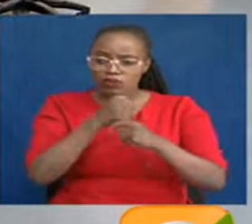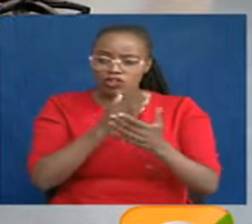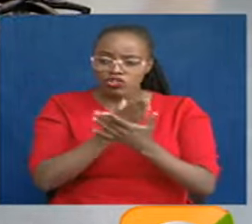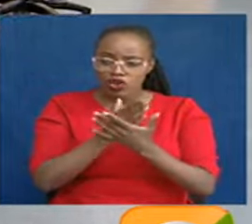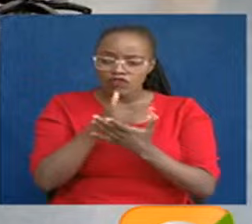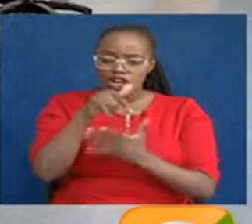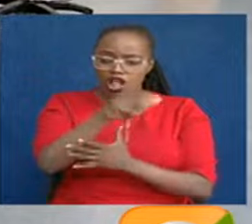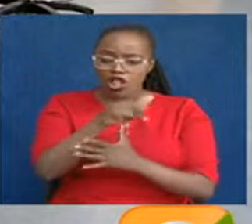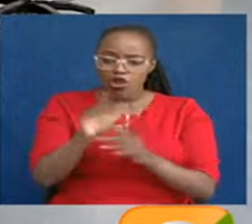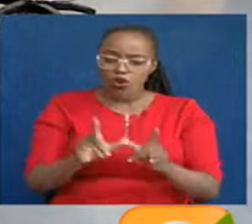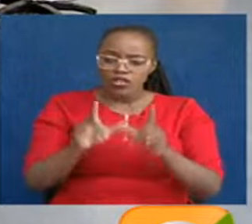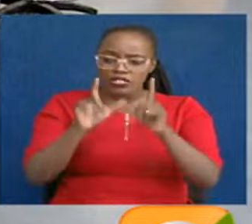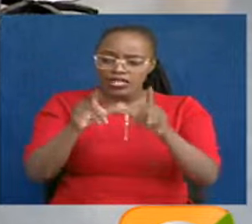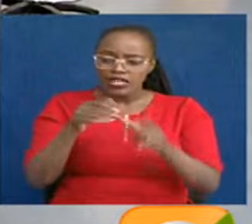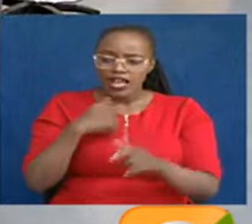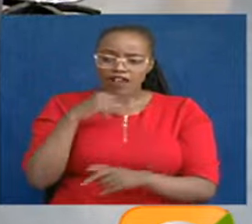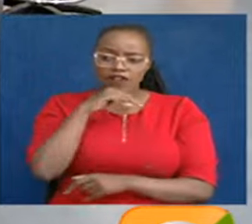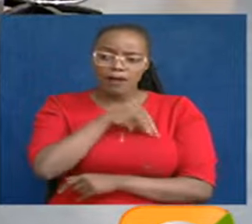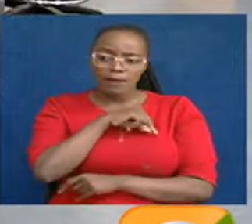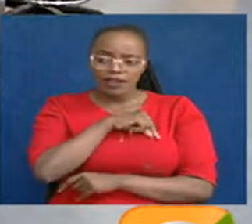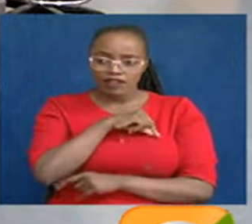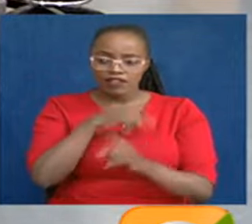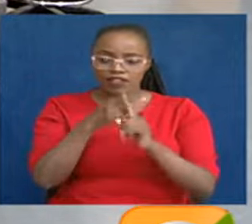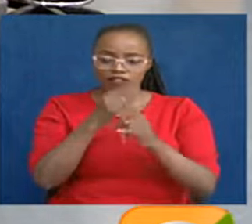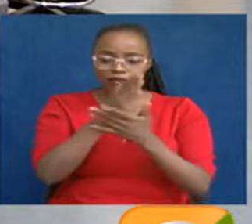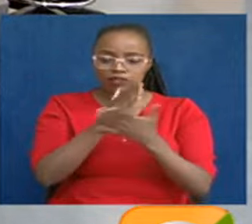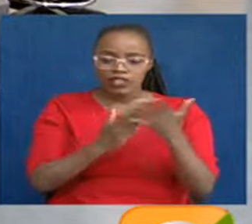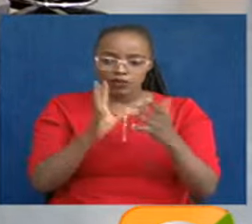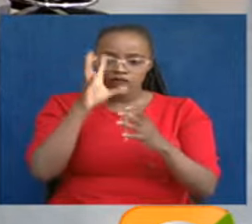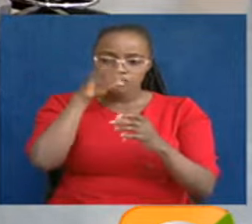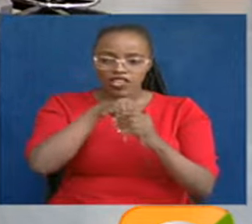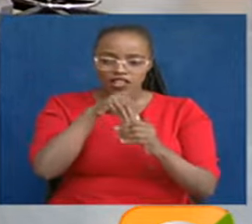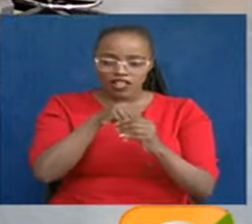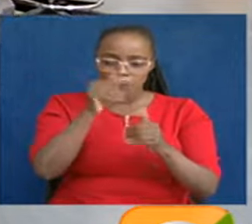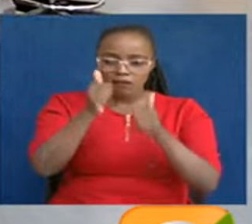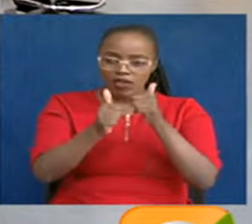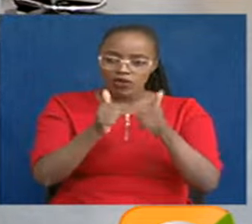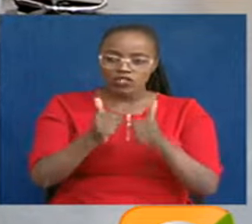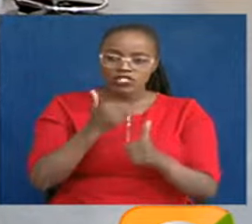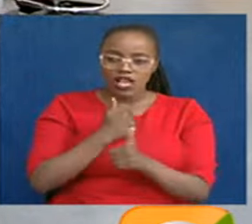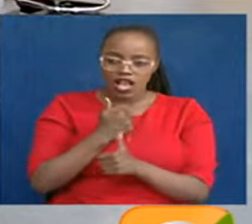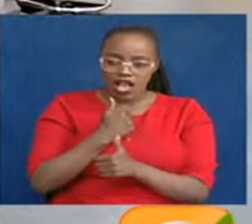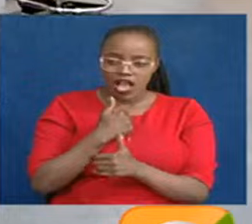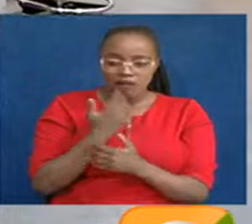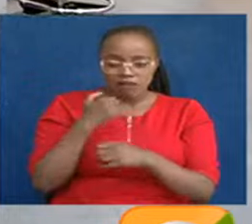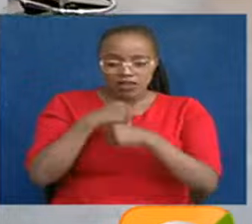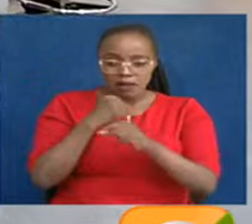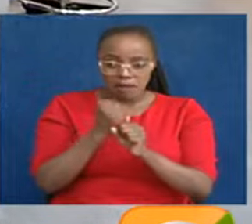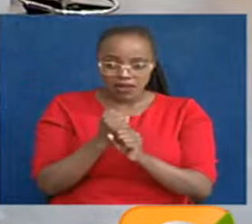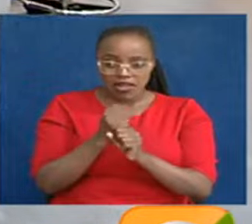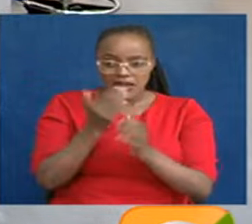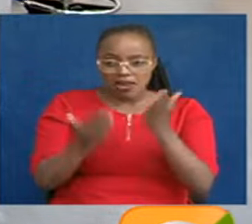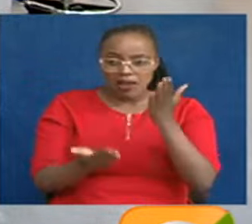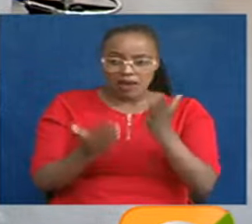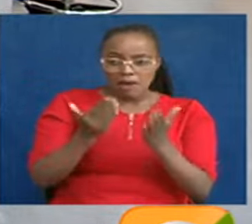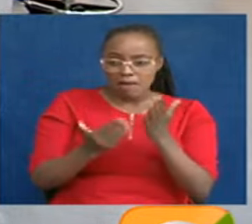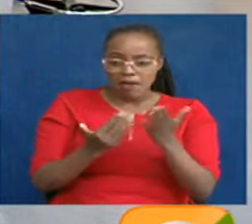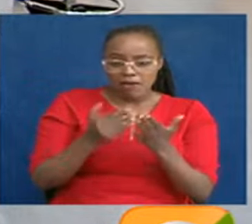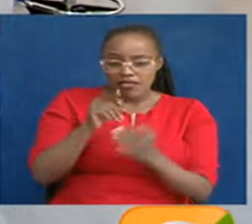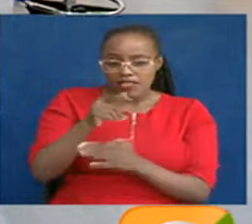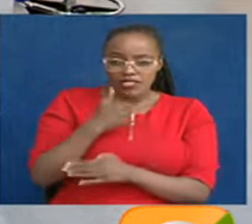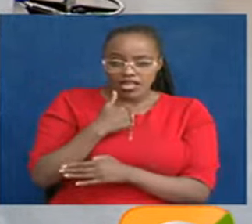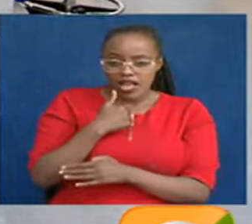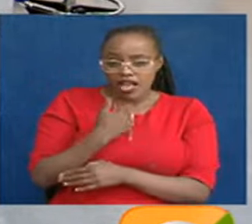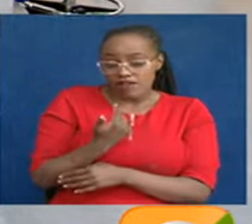local talent here is benefiting from some of the investments that are going to be made, possibly following this